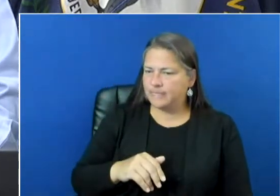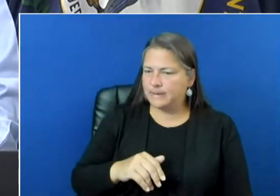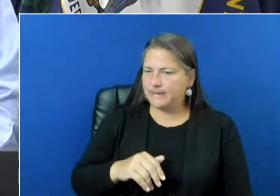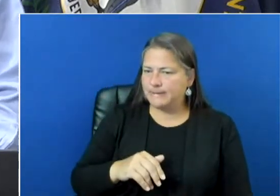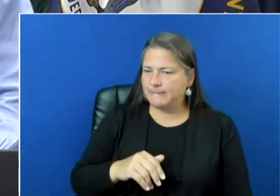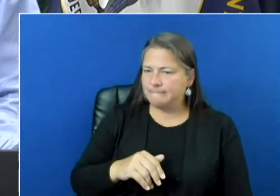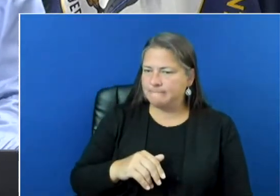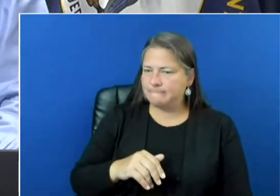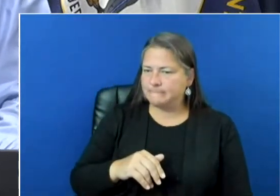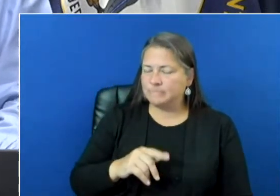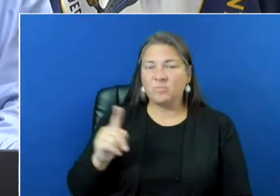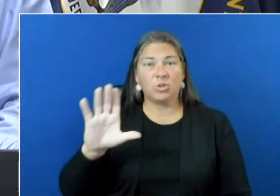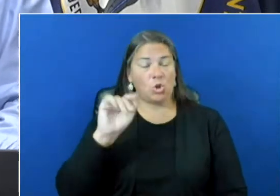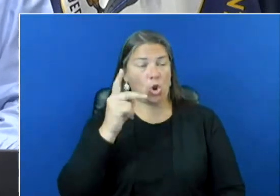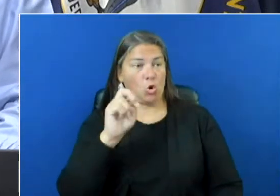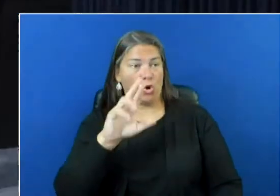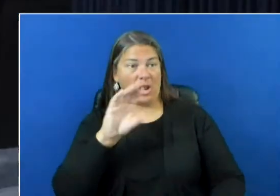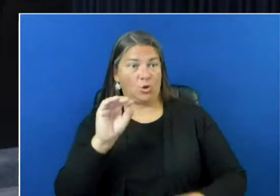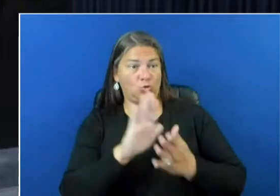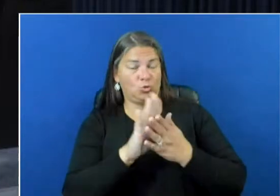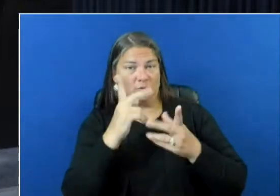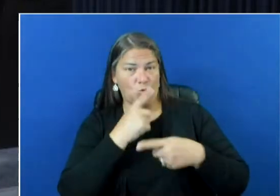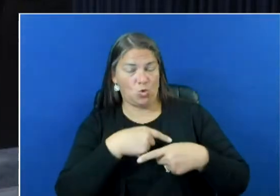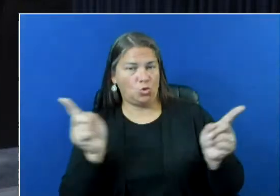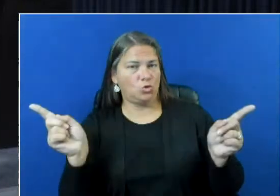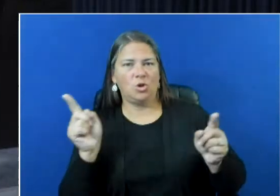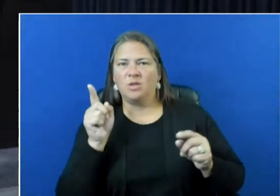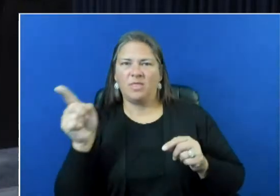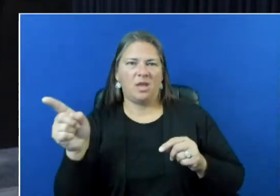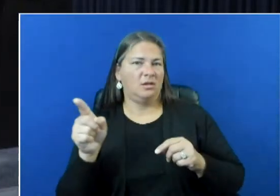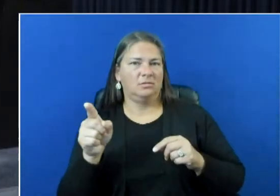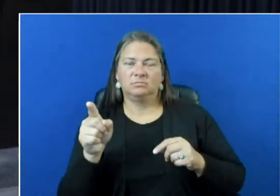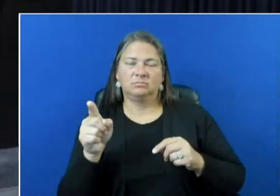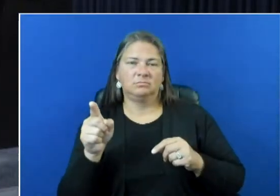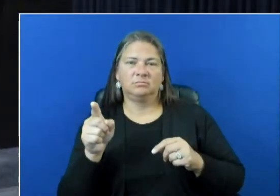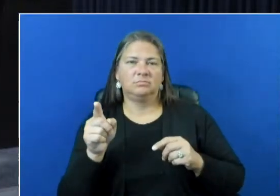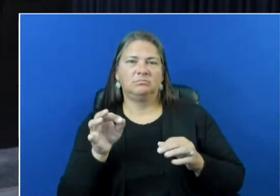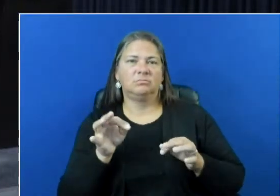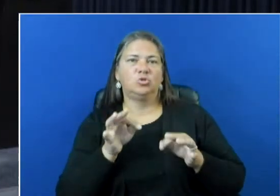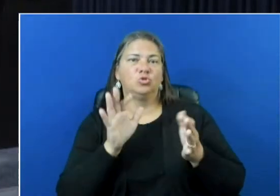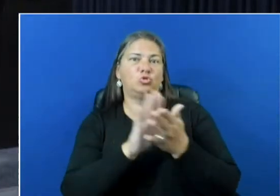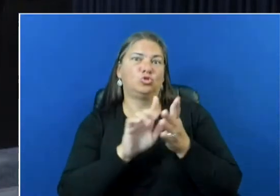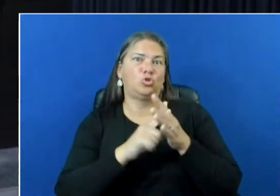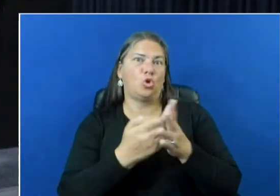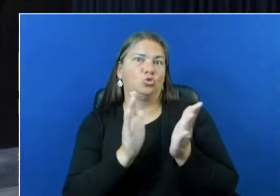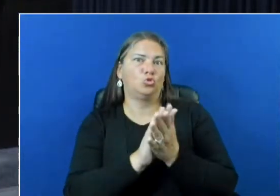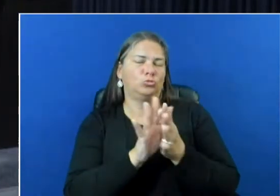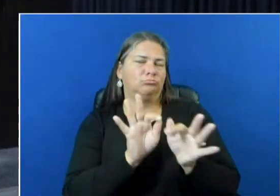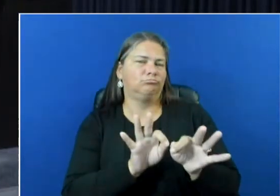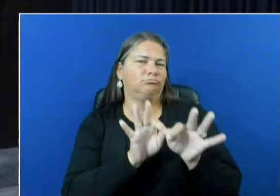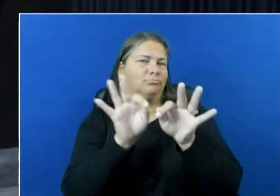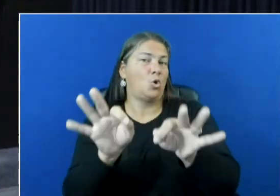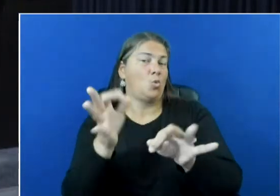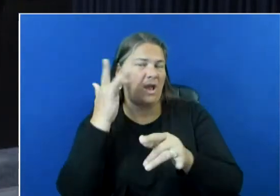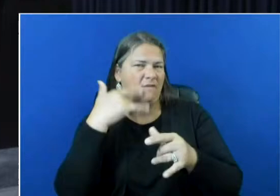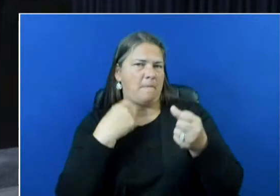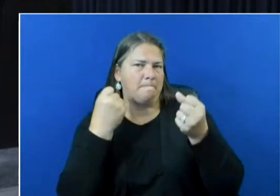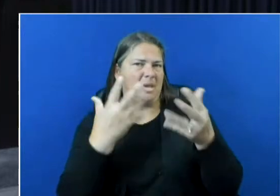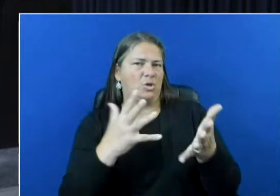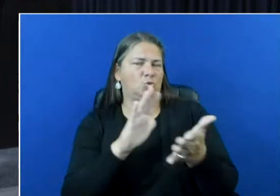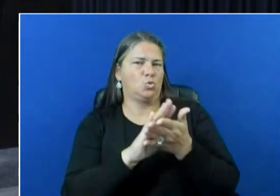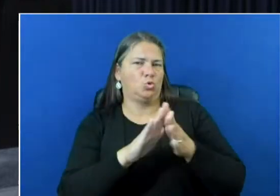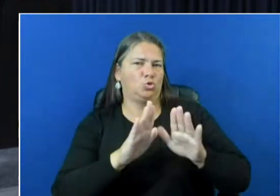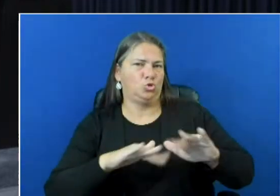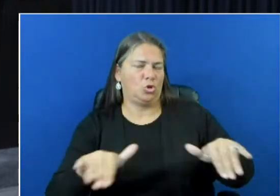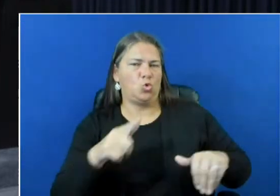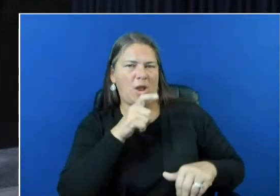Carter County Schools just announced that they are pushing back the start of school, saying because there is a large number of school-age children with COVID